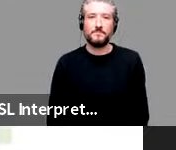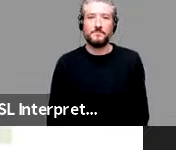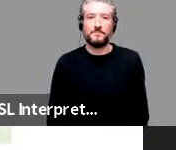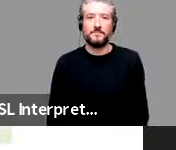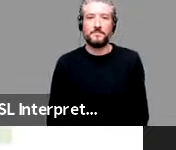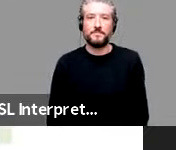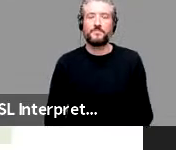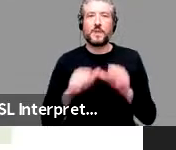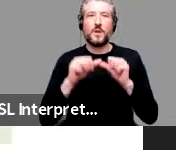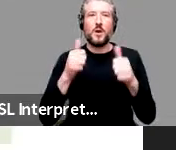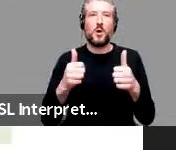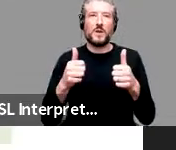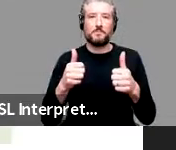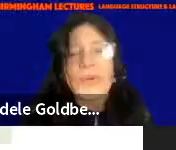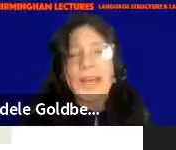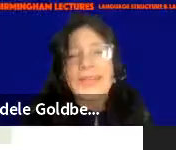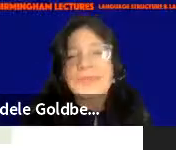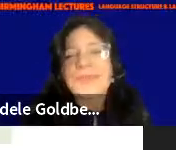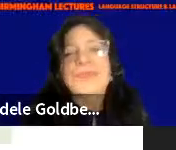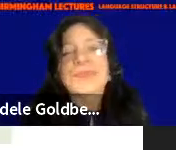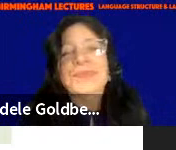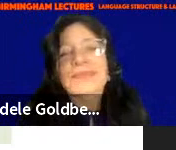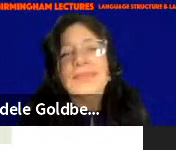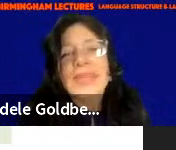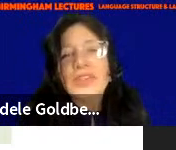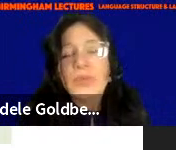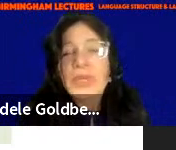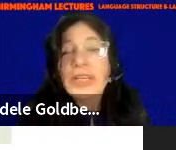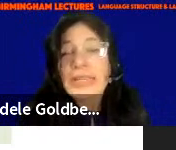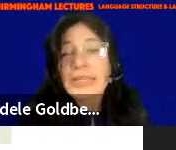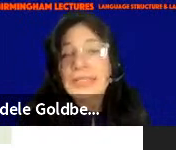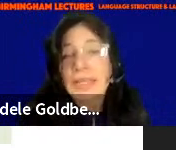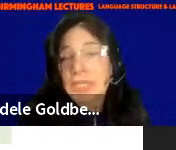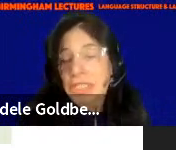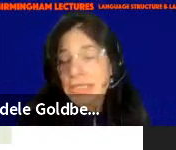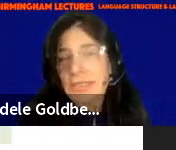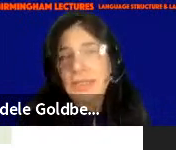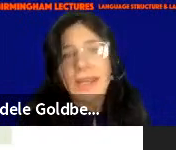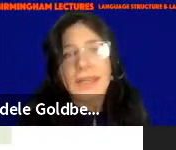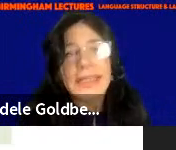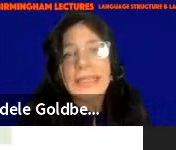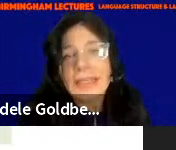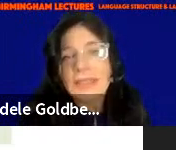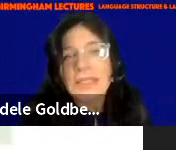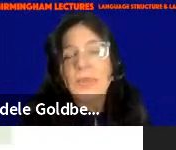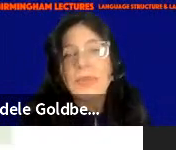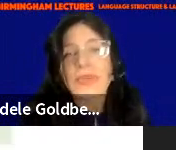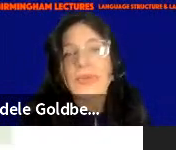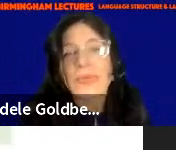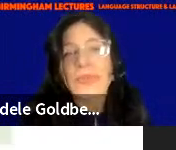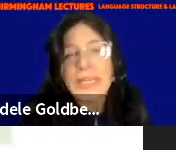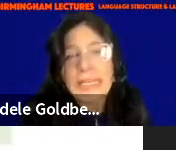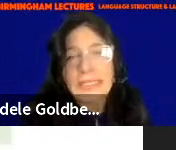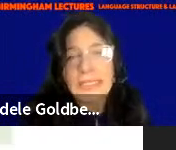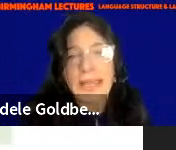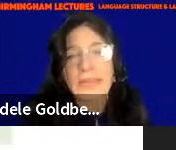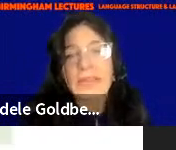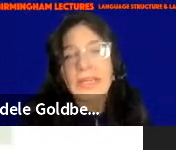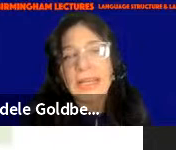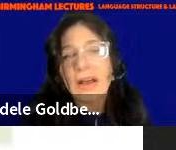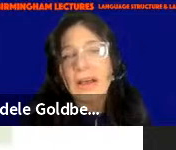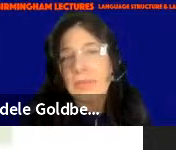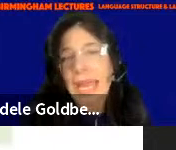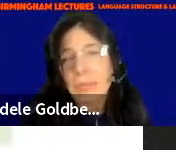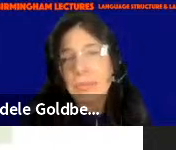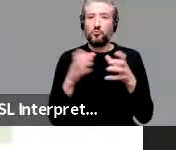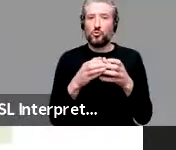Okay. So, um, so if we look at these images, uh, in English, we would group three of these together